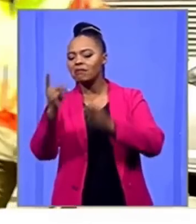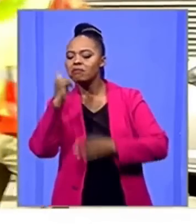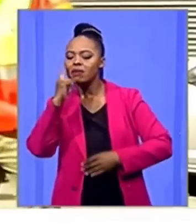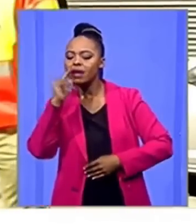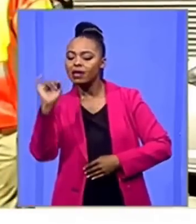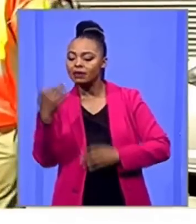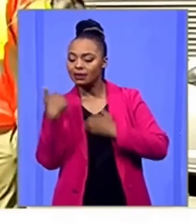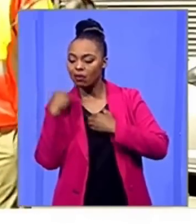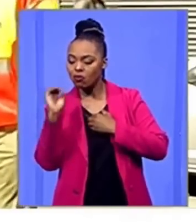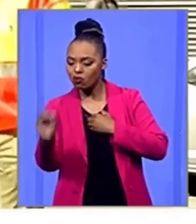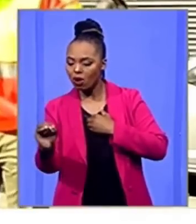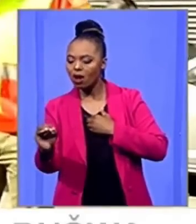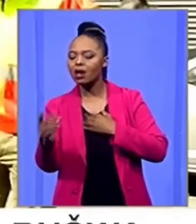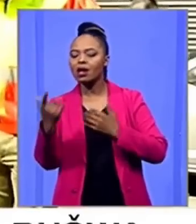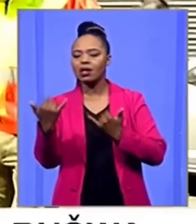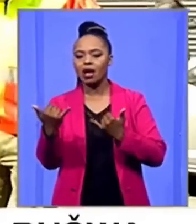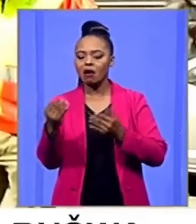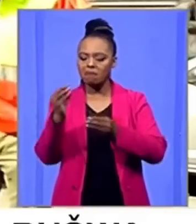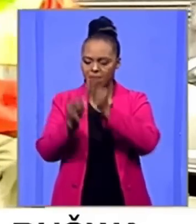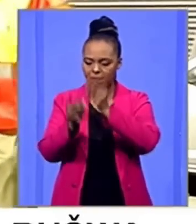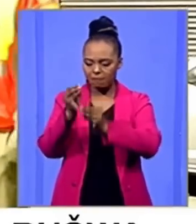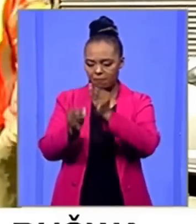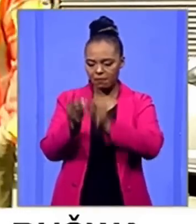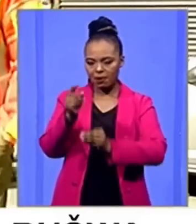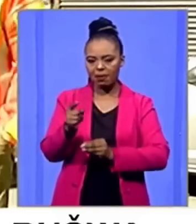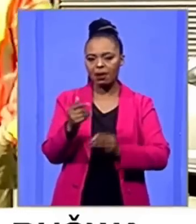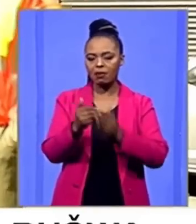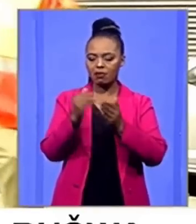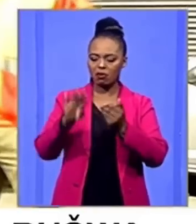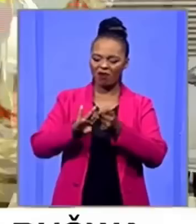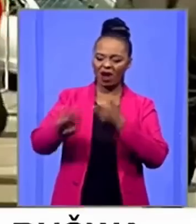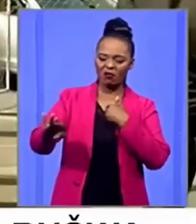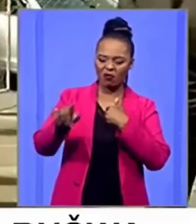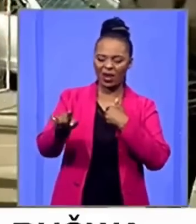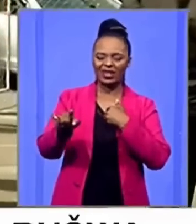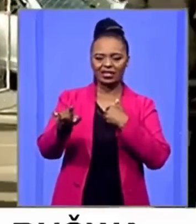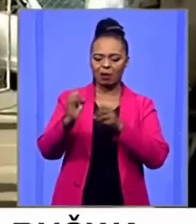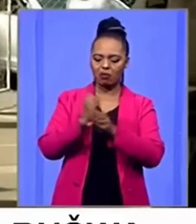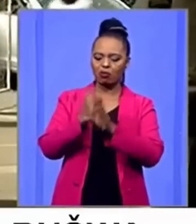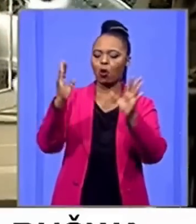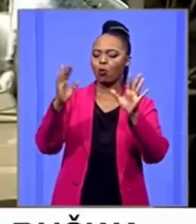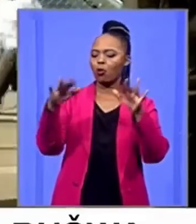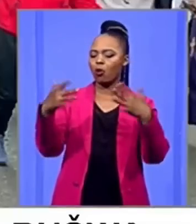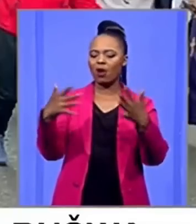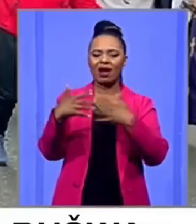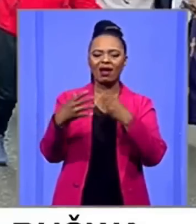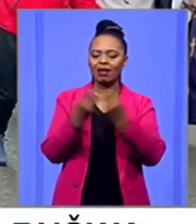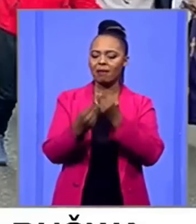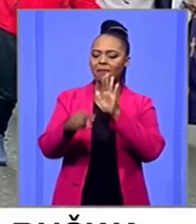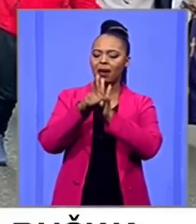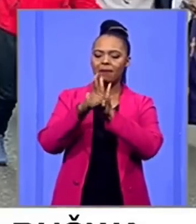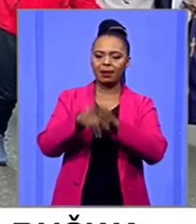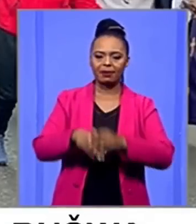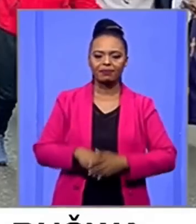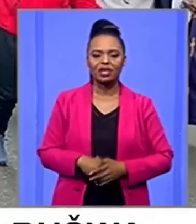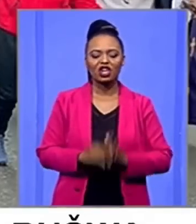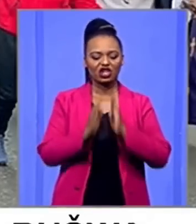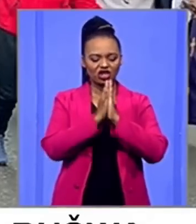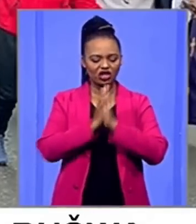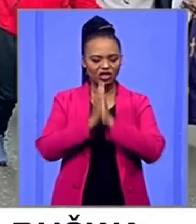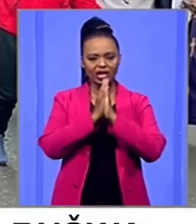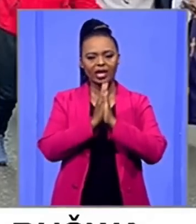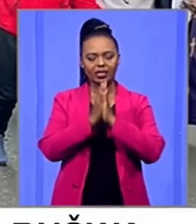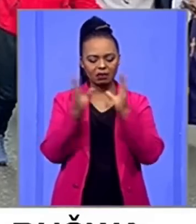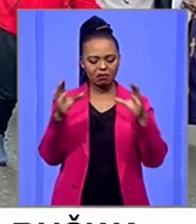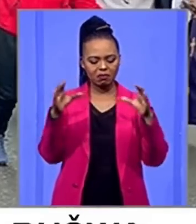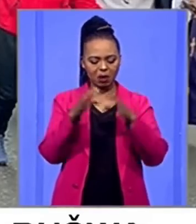fire engines and everything on site, just to prevent any form of disaster to happen. Dikereke le tsone di rometse